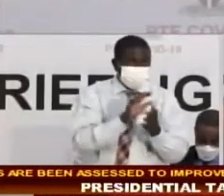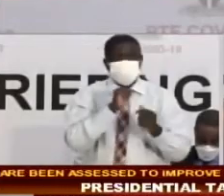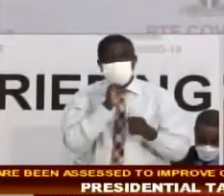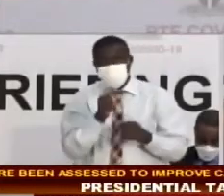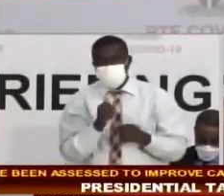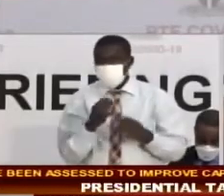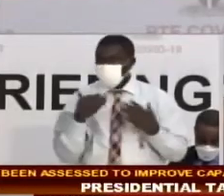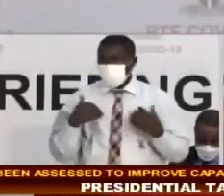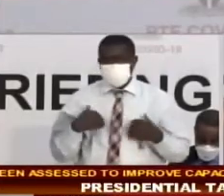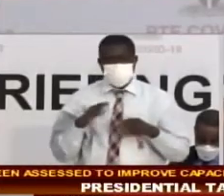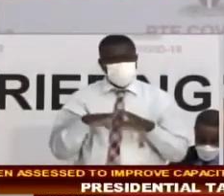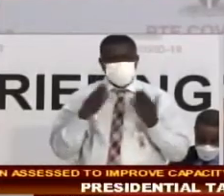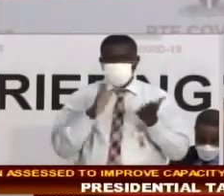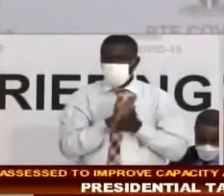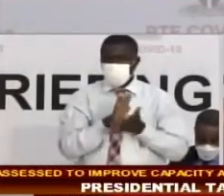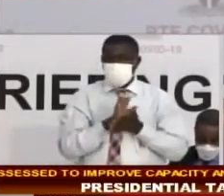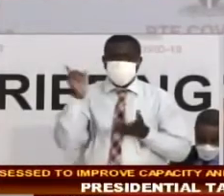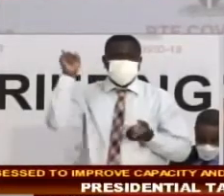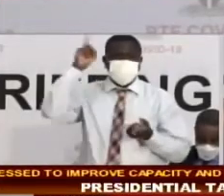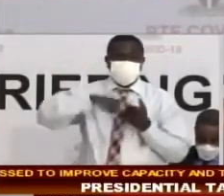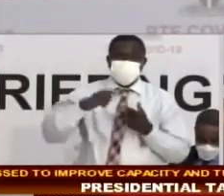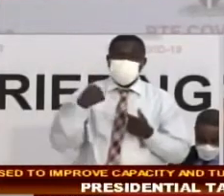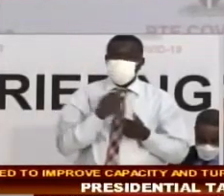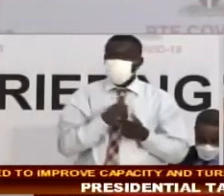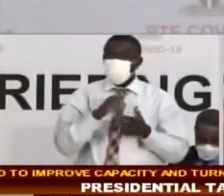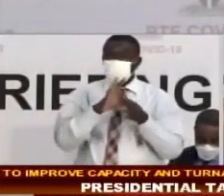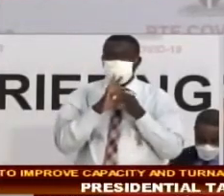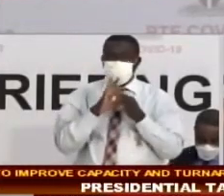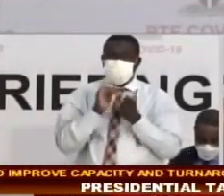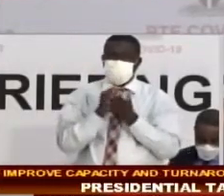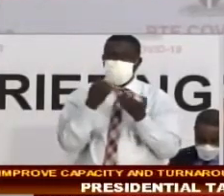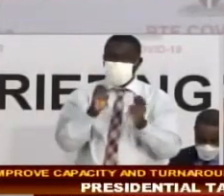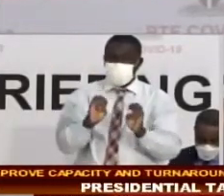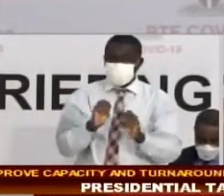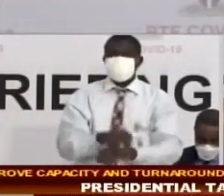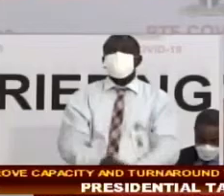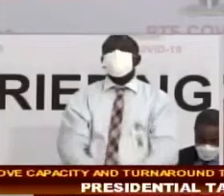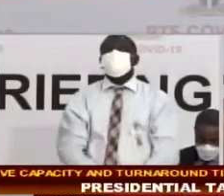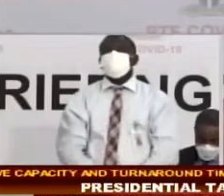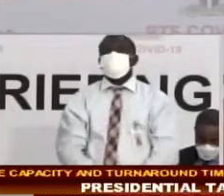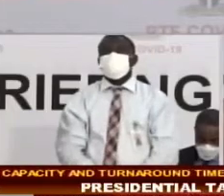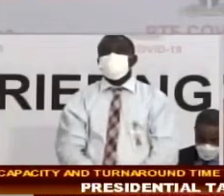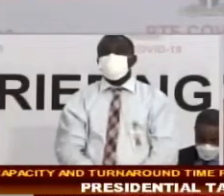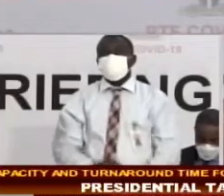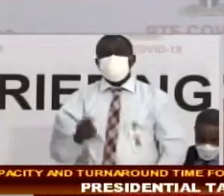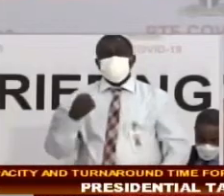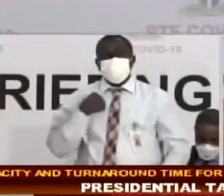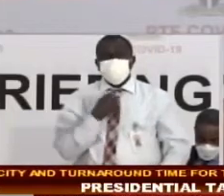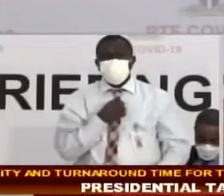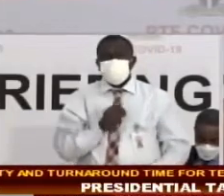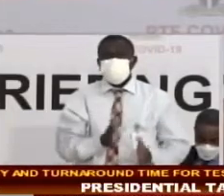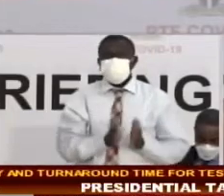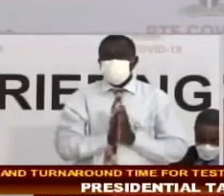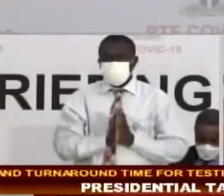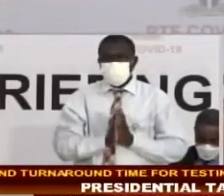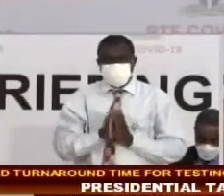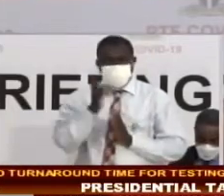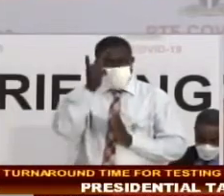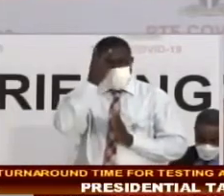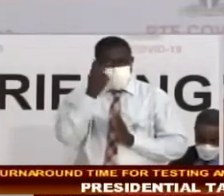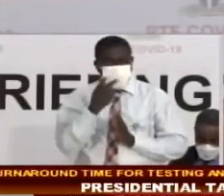schools now except we coordinate all of that effort. We are also asking parents not